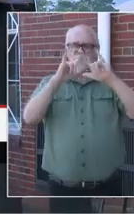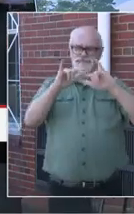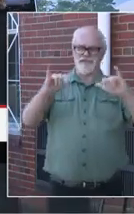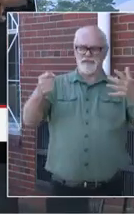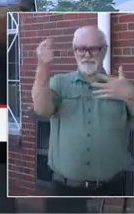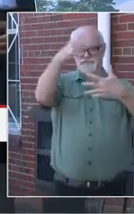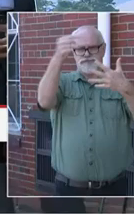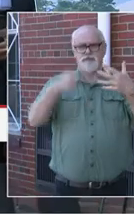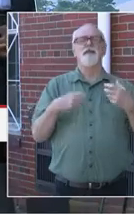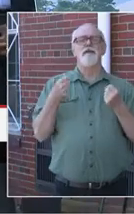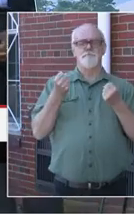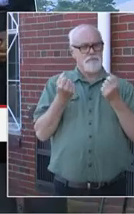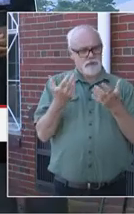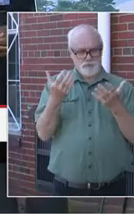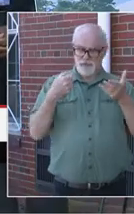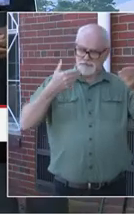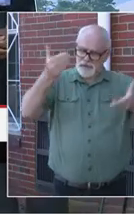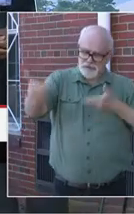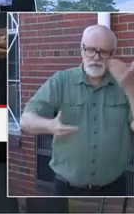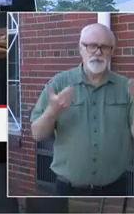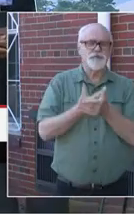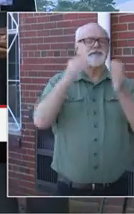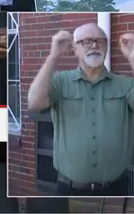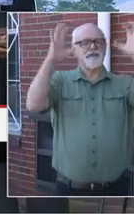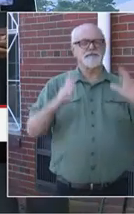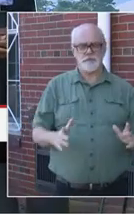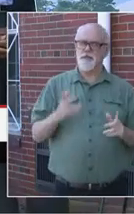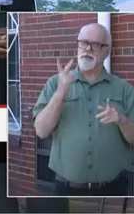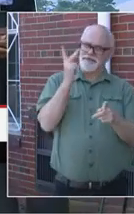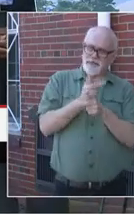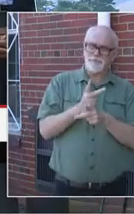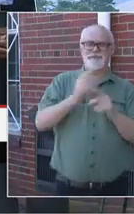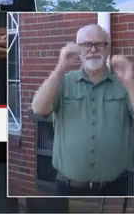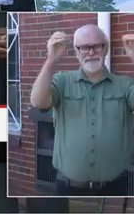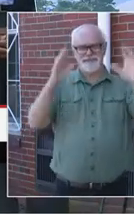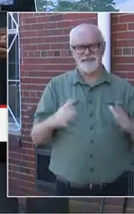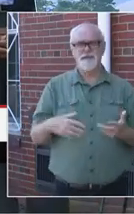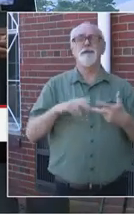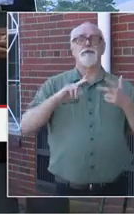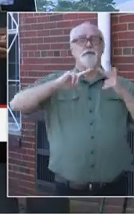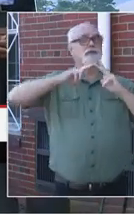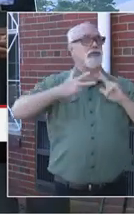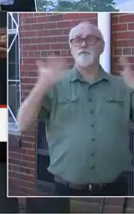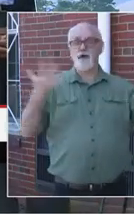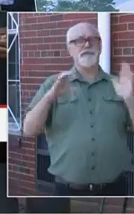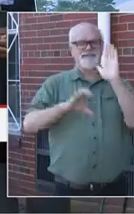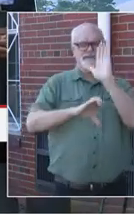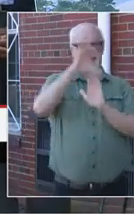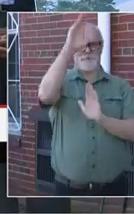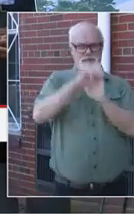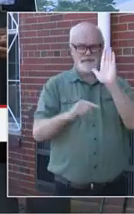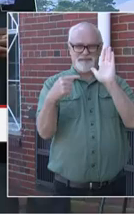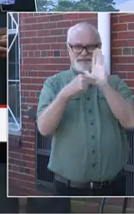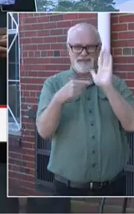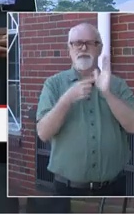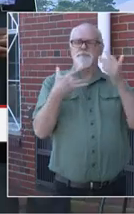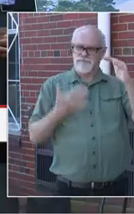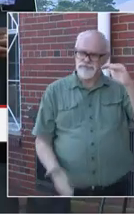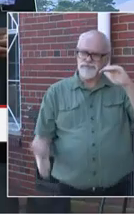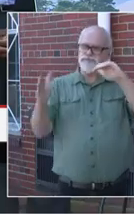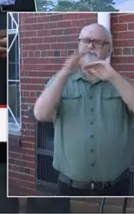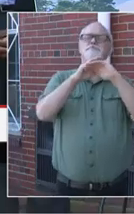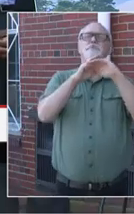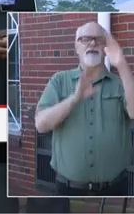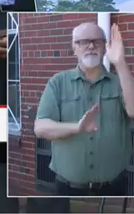in terrific programs and curricula for our students. And I'm really proud to say that these investments